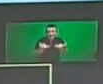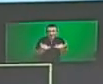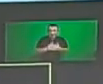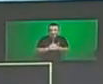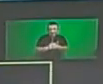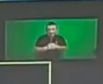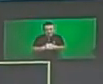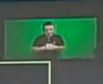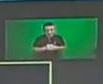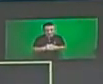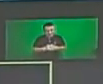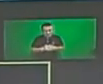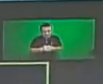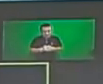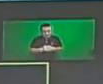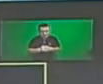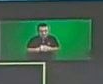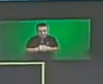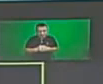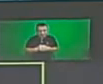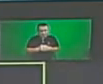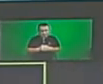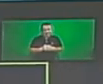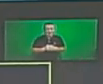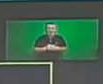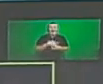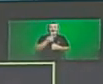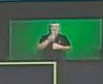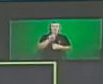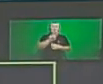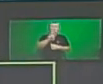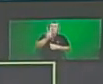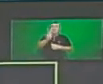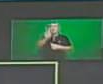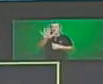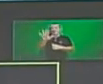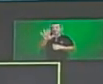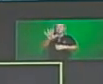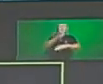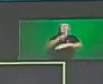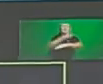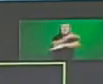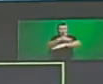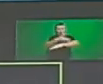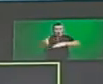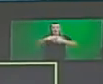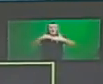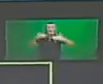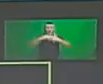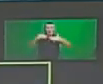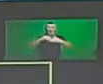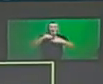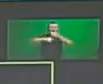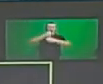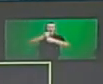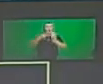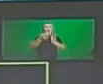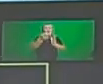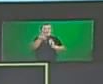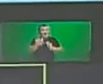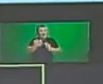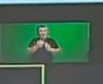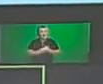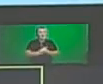We hope that actually they will grow up to $145 million. And in 2018, we actually